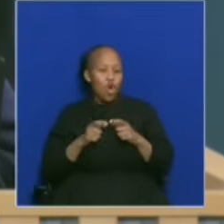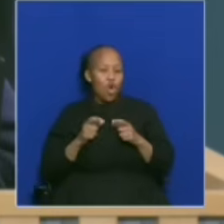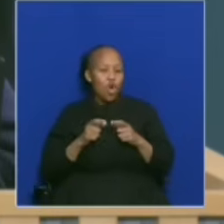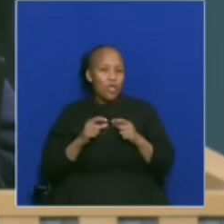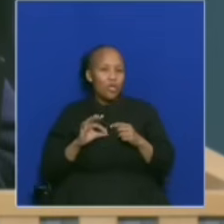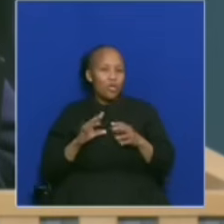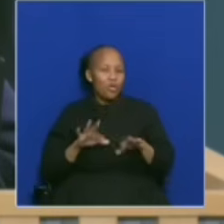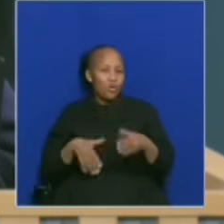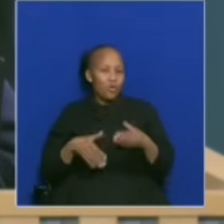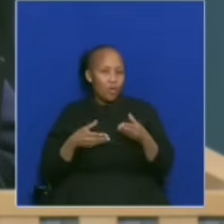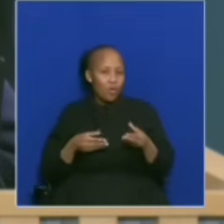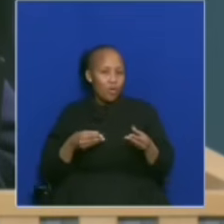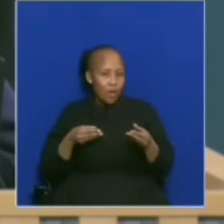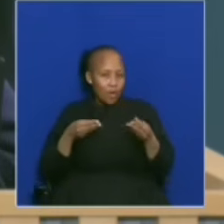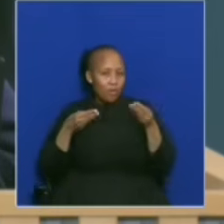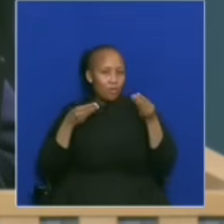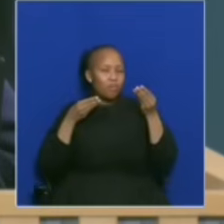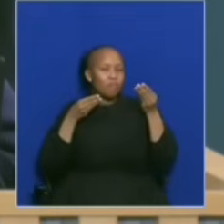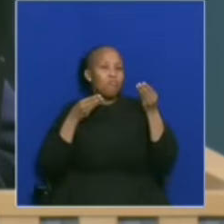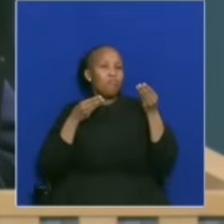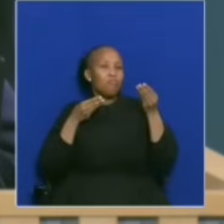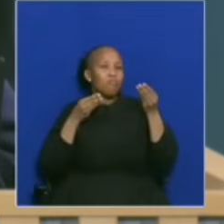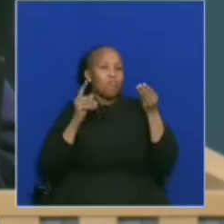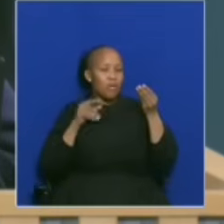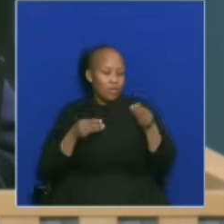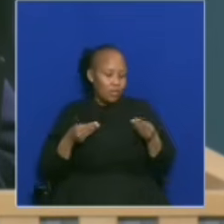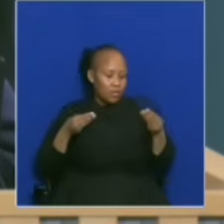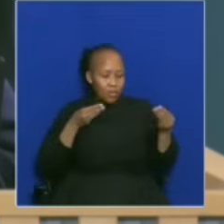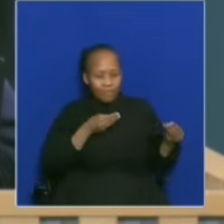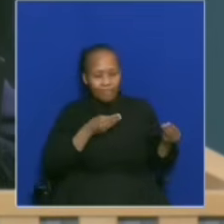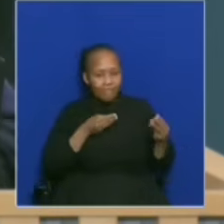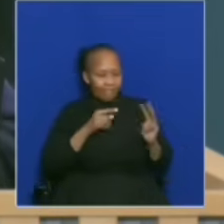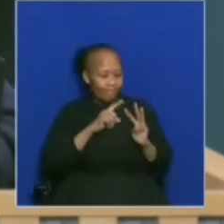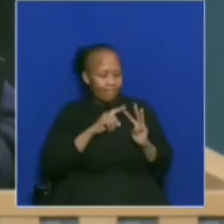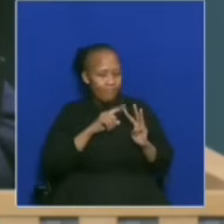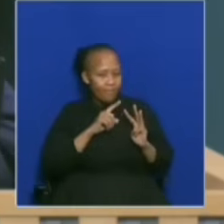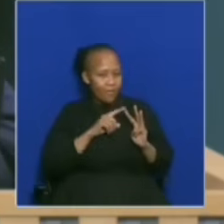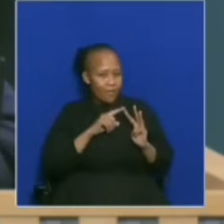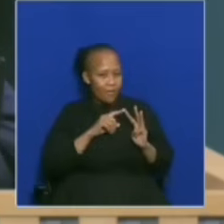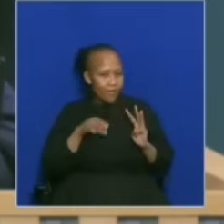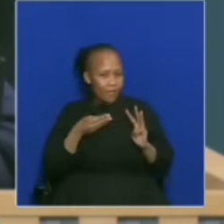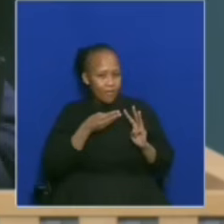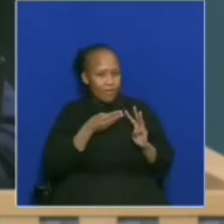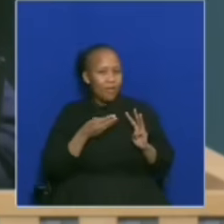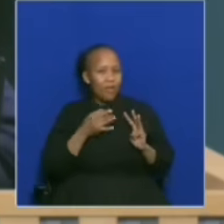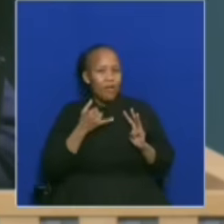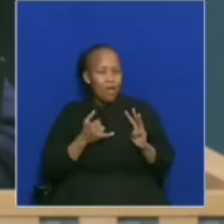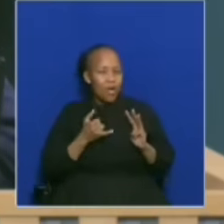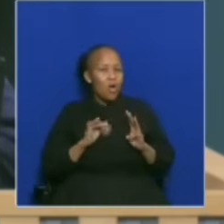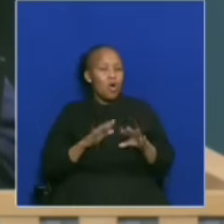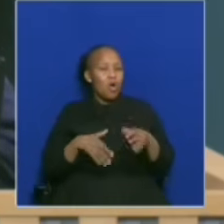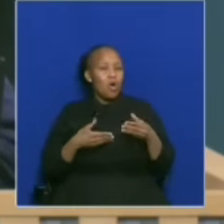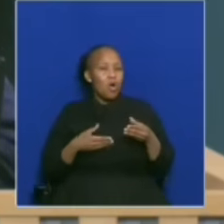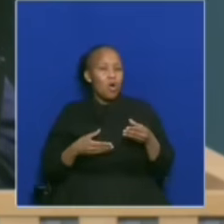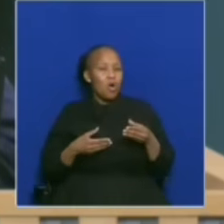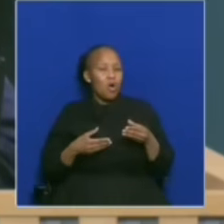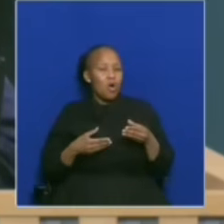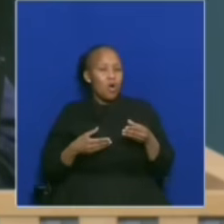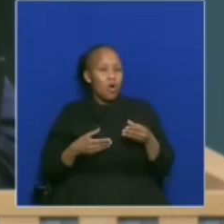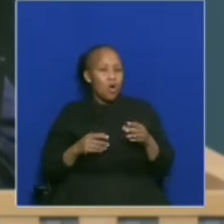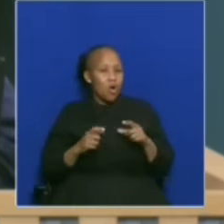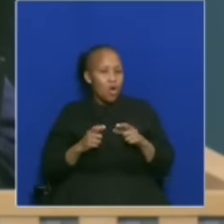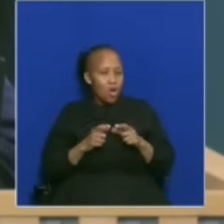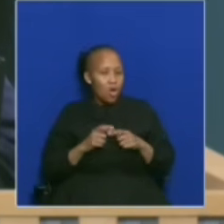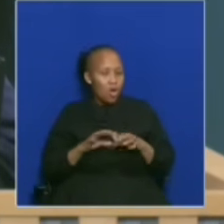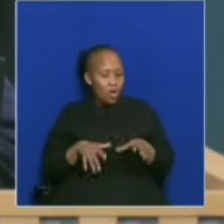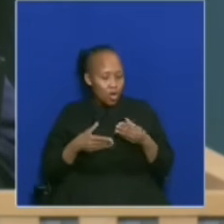to Mr. Ptorius. Is that card or document issued in terms of the law, or does it reflect that he's